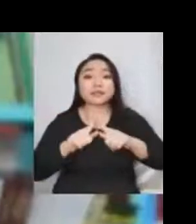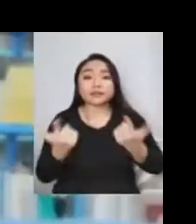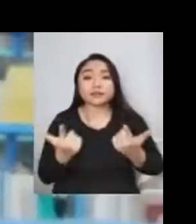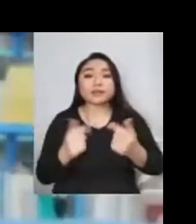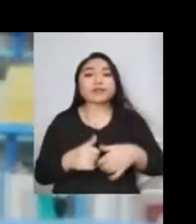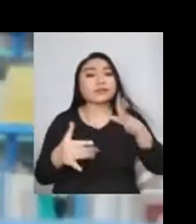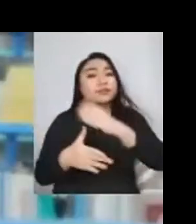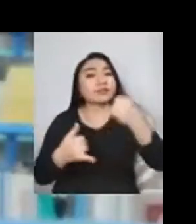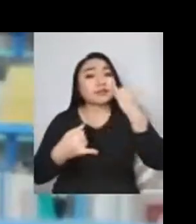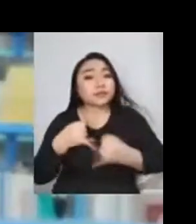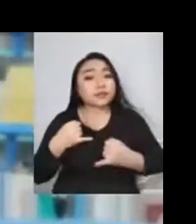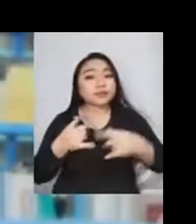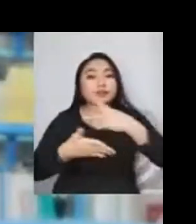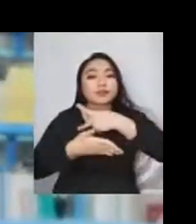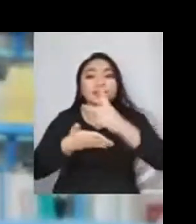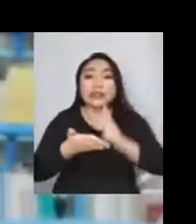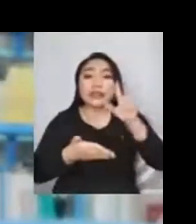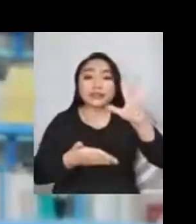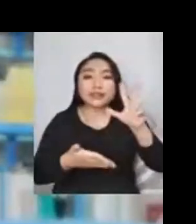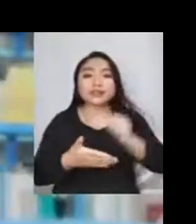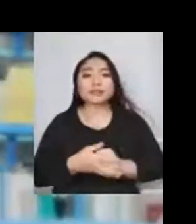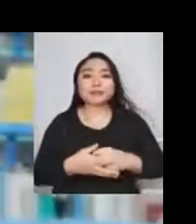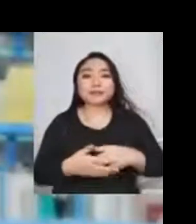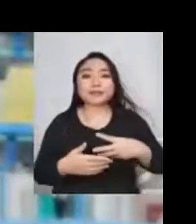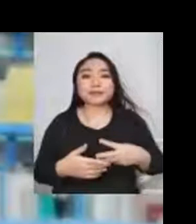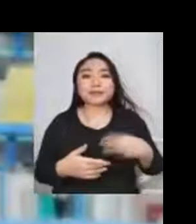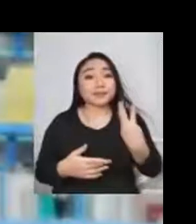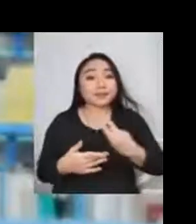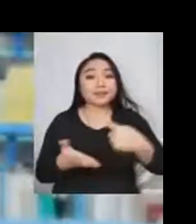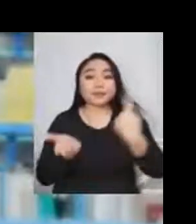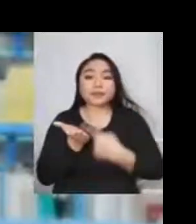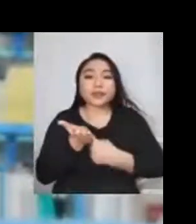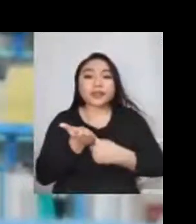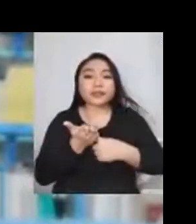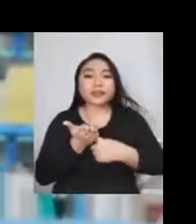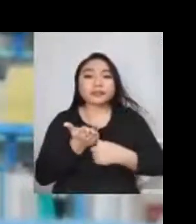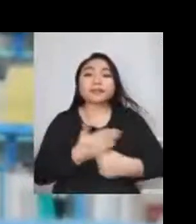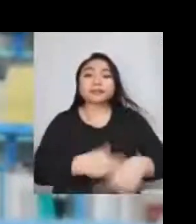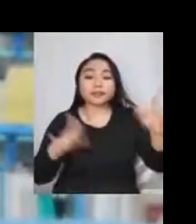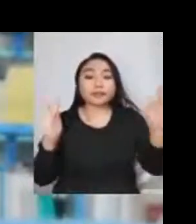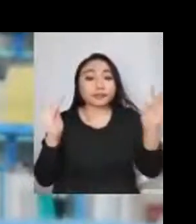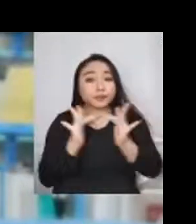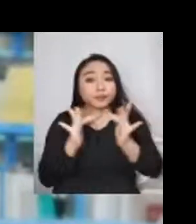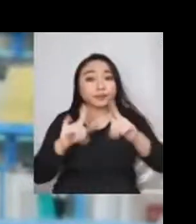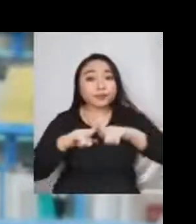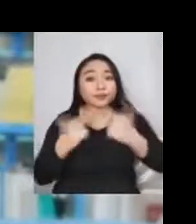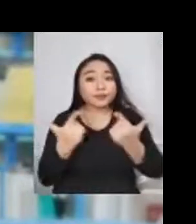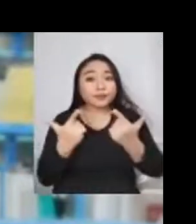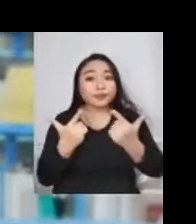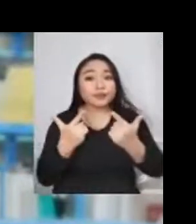materials. Lastly, Part 3 will discuss our digital library in a box,